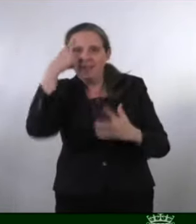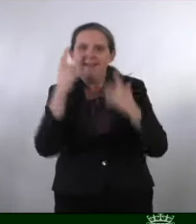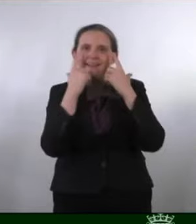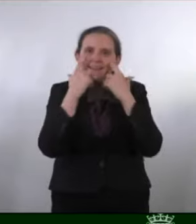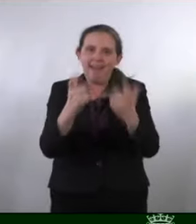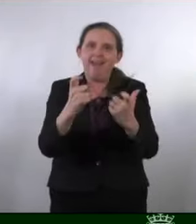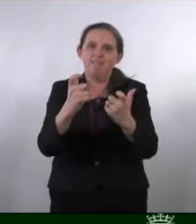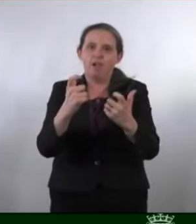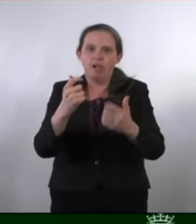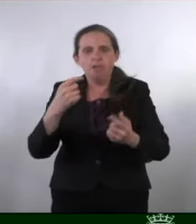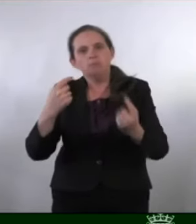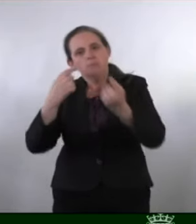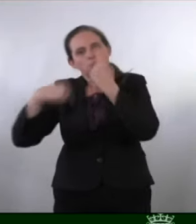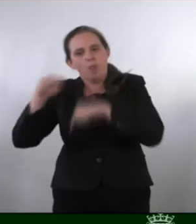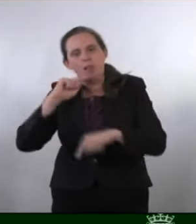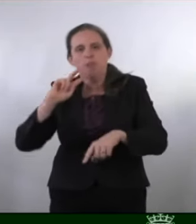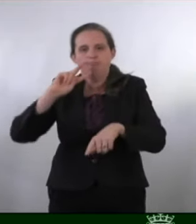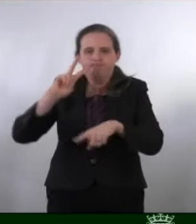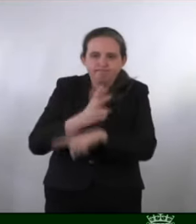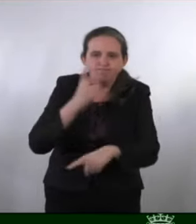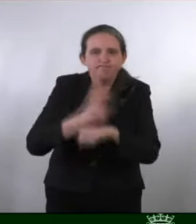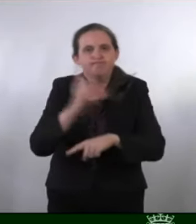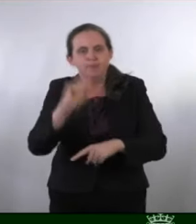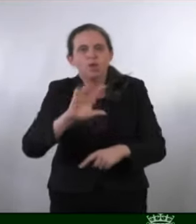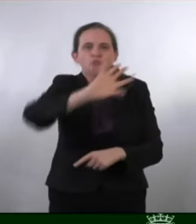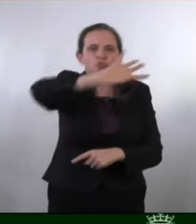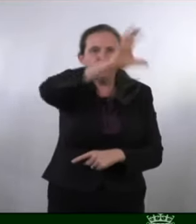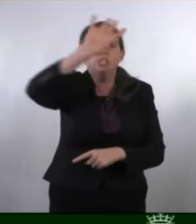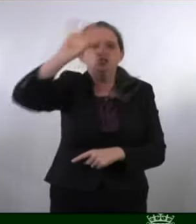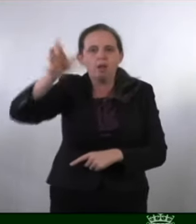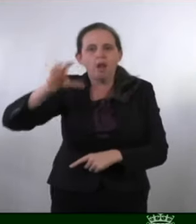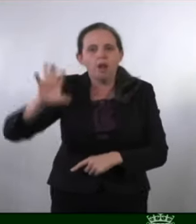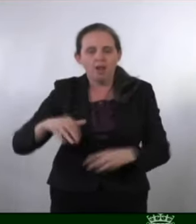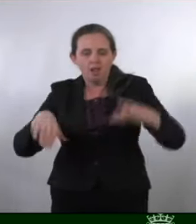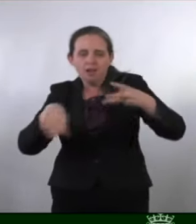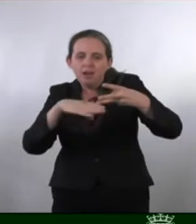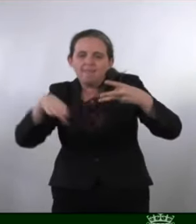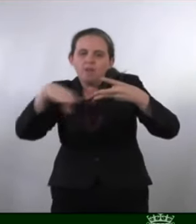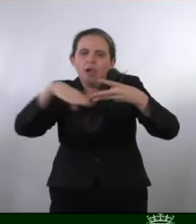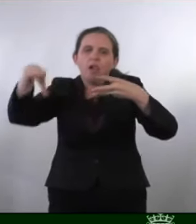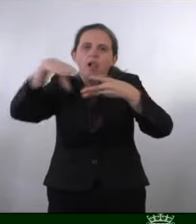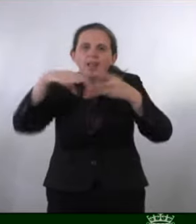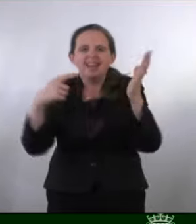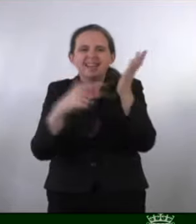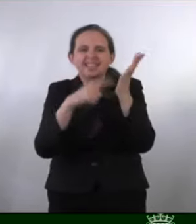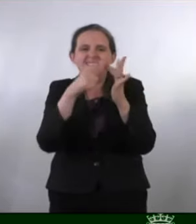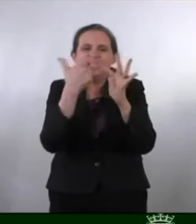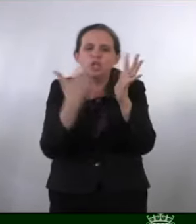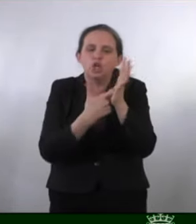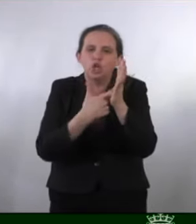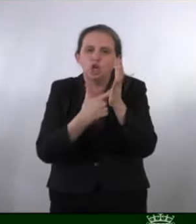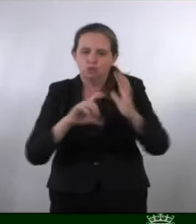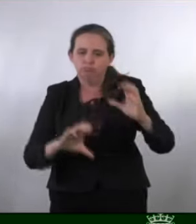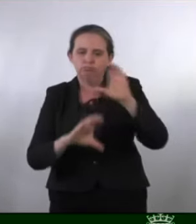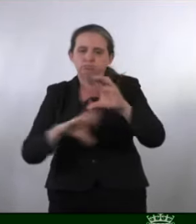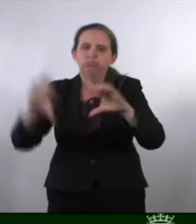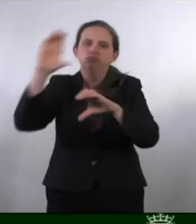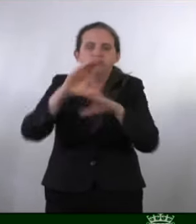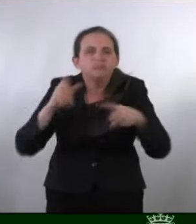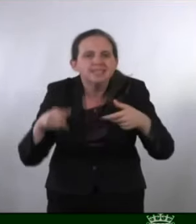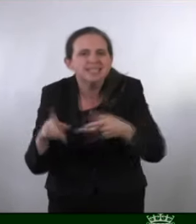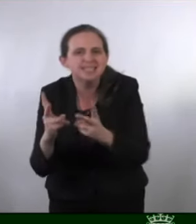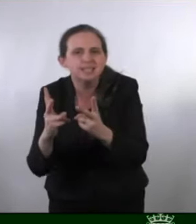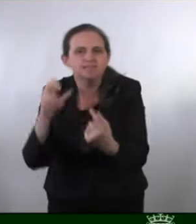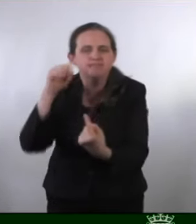go back instead to a regional tiered approach, applying the toughest measures where